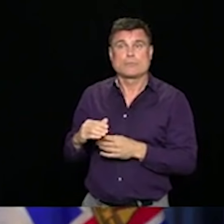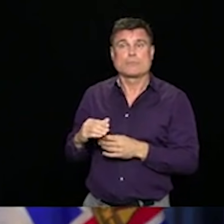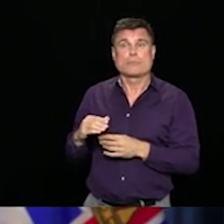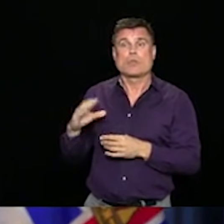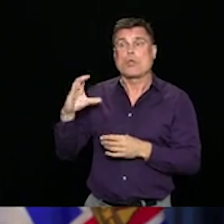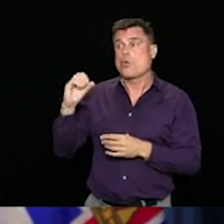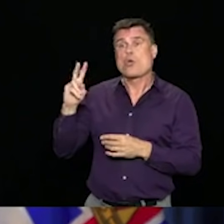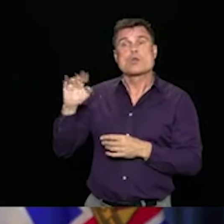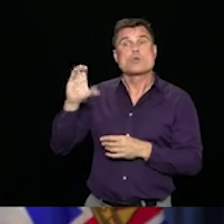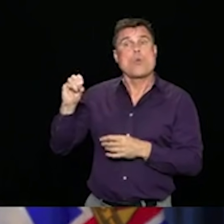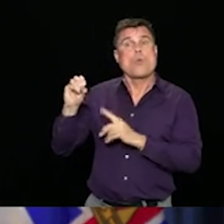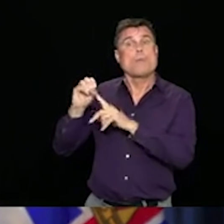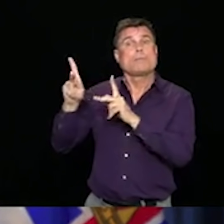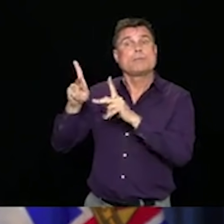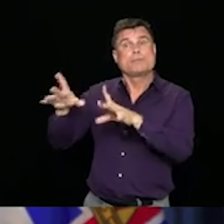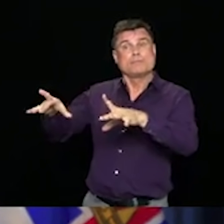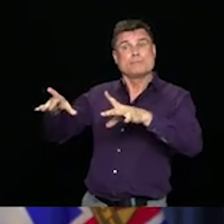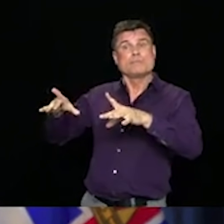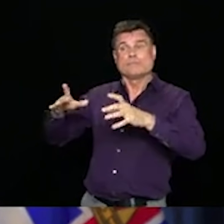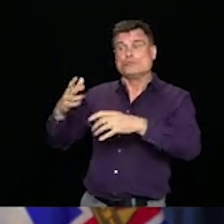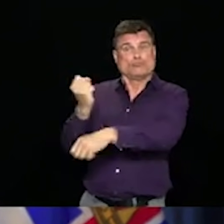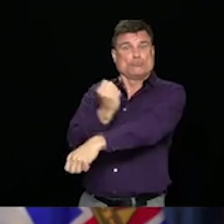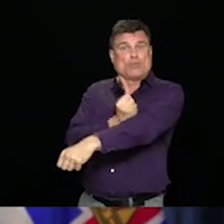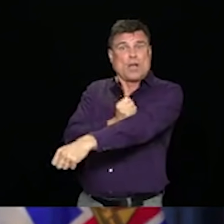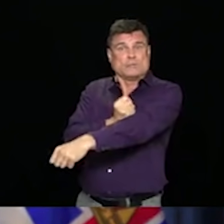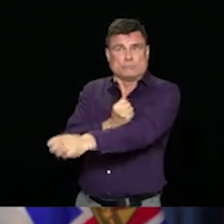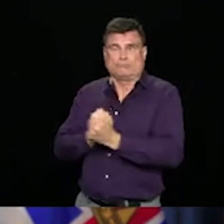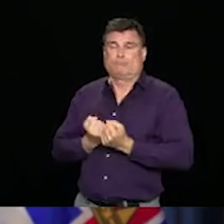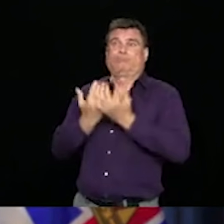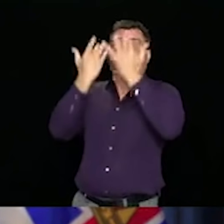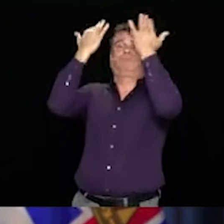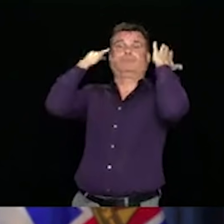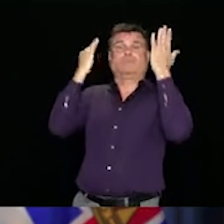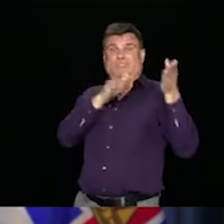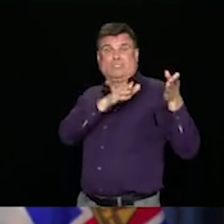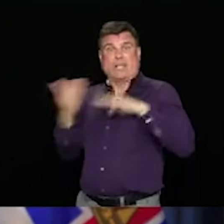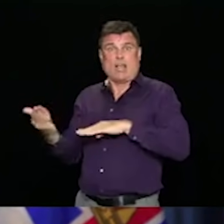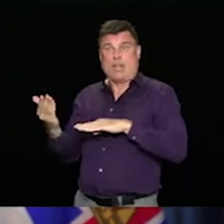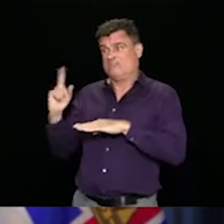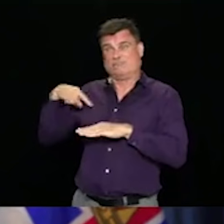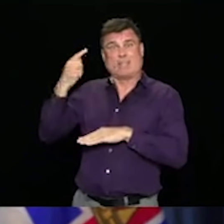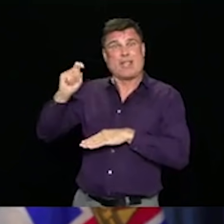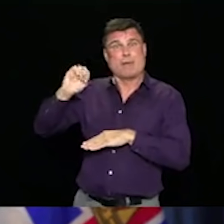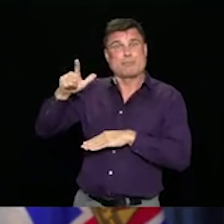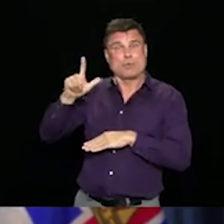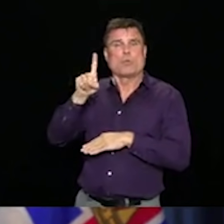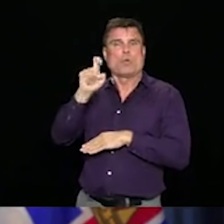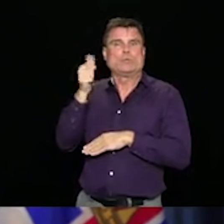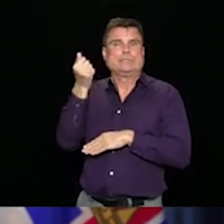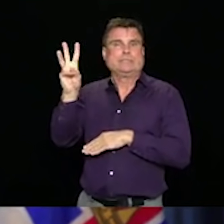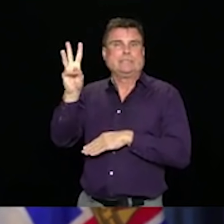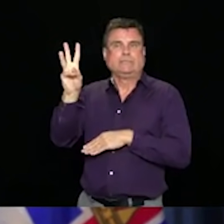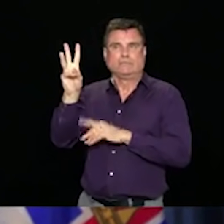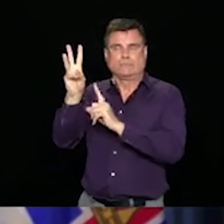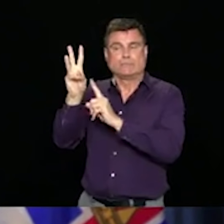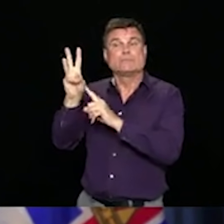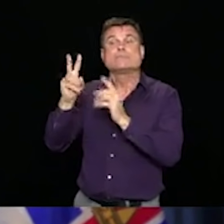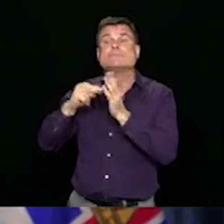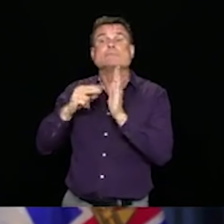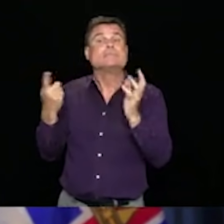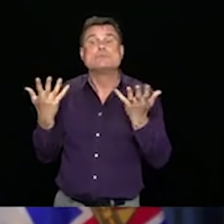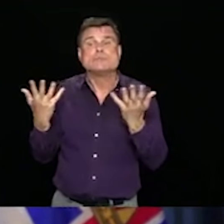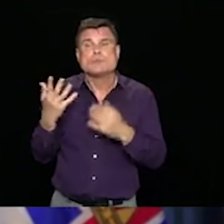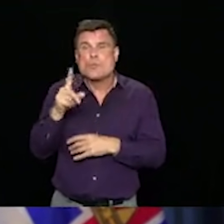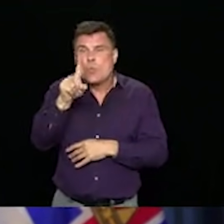deaths this month, 114 last month, is 117 and 114 too